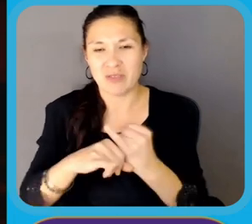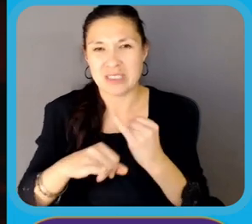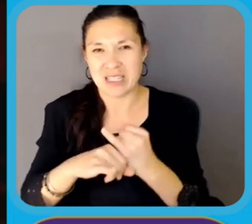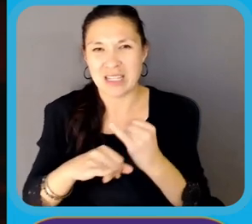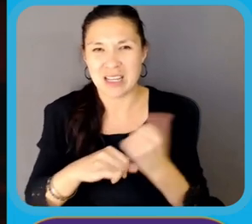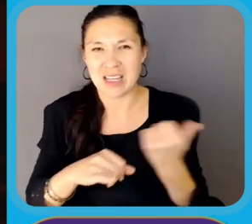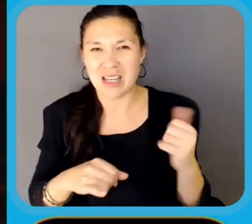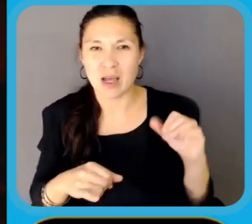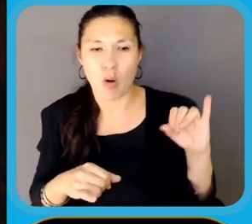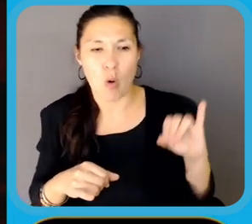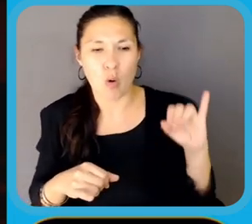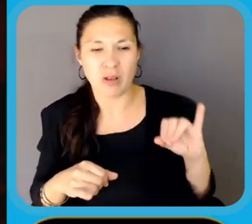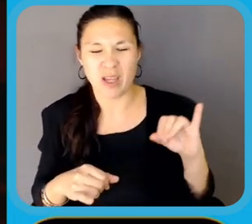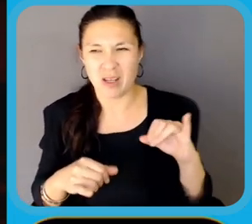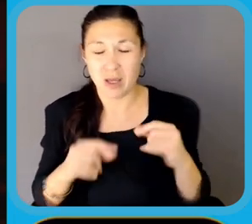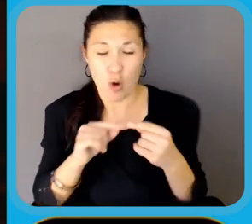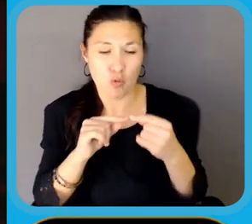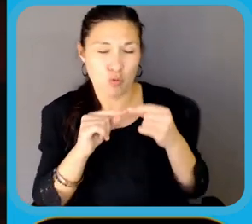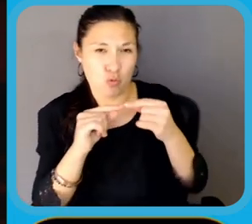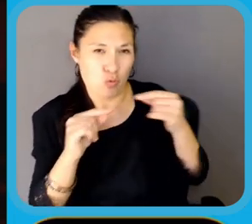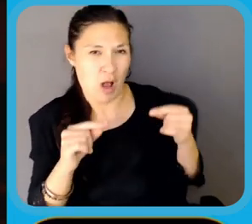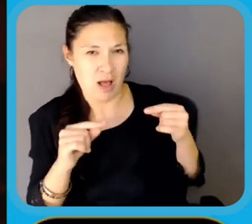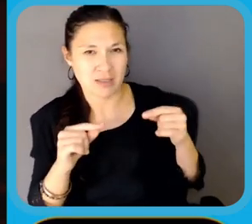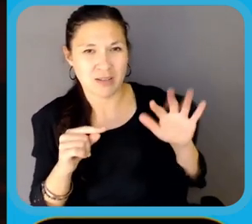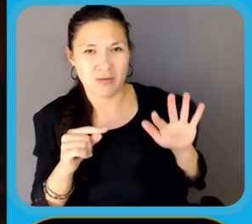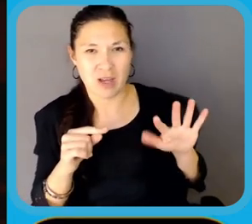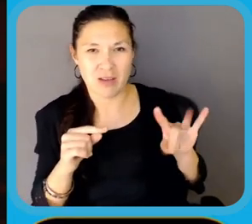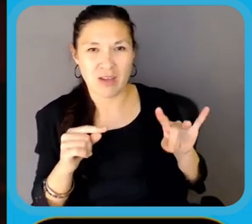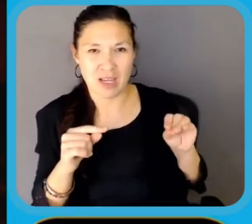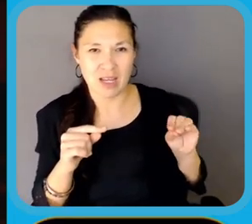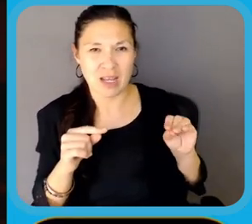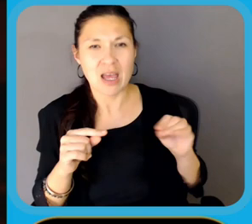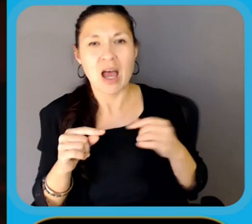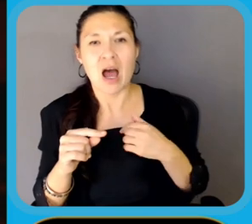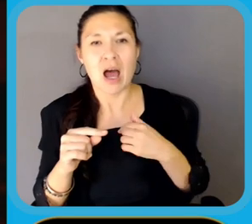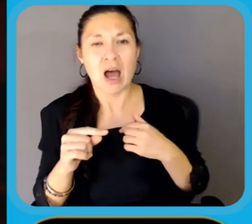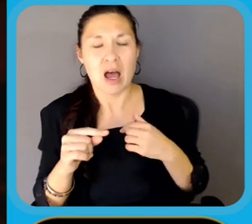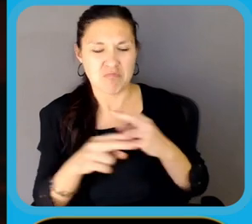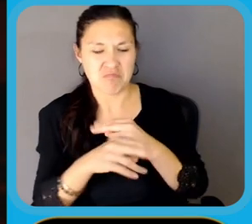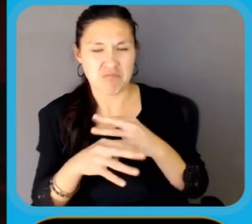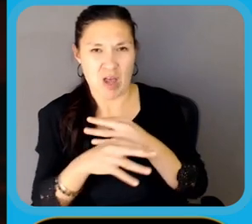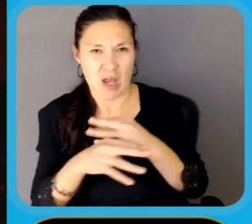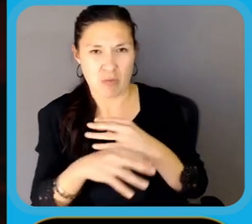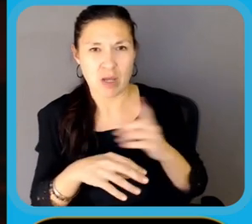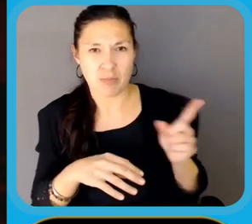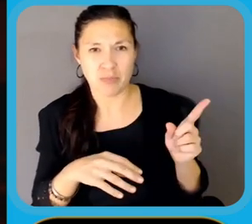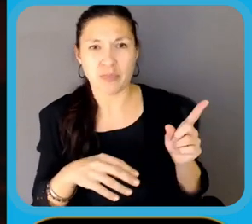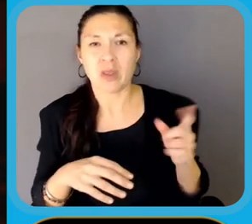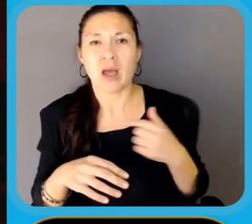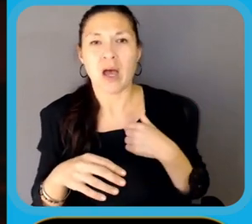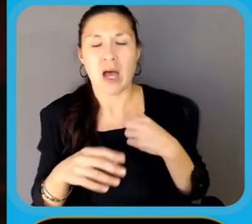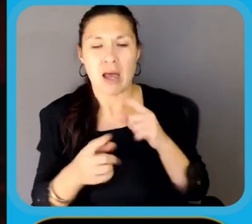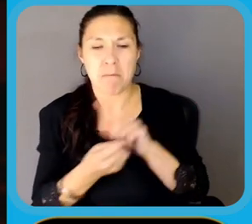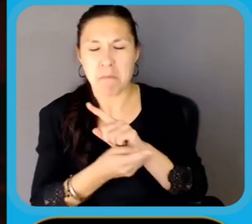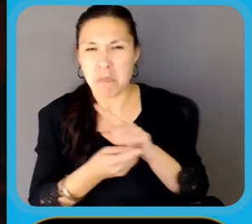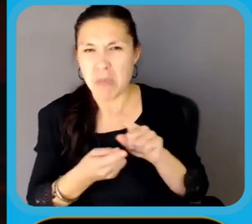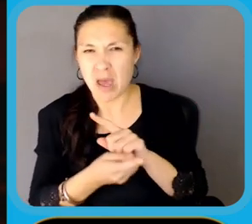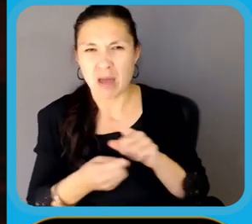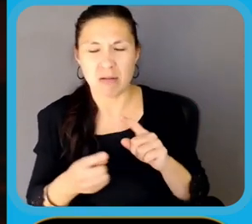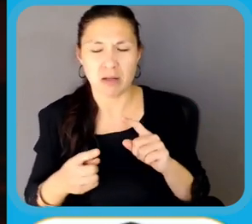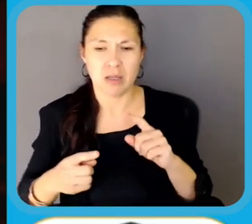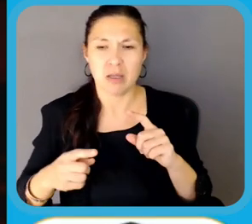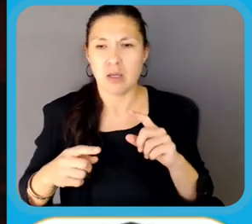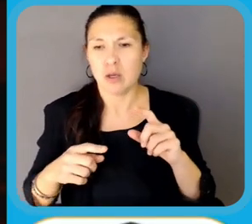in Oakland. And I met some of the workers there, union members, carpenters, construction inspectors,